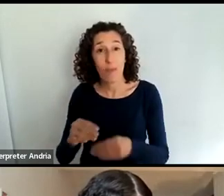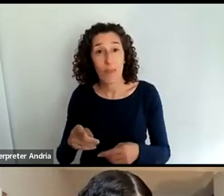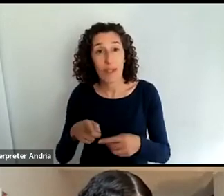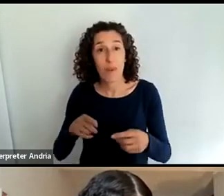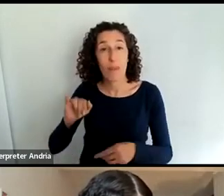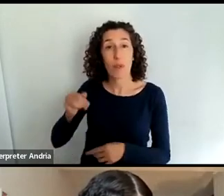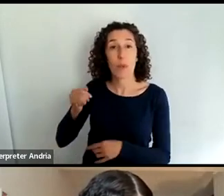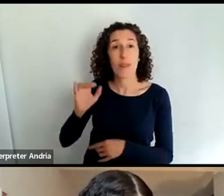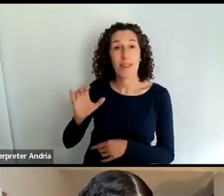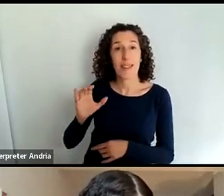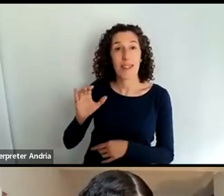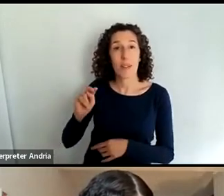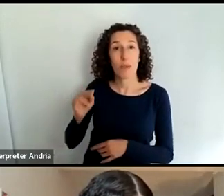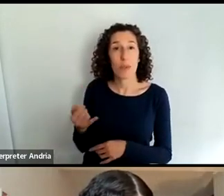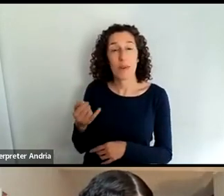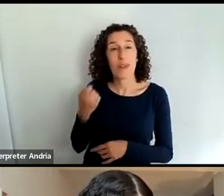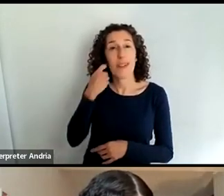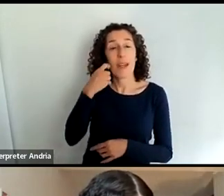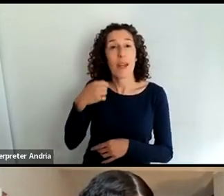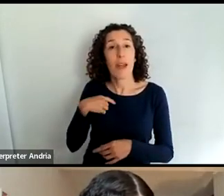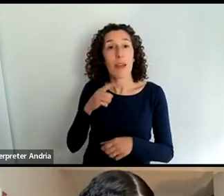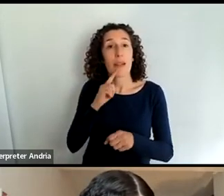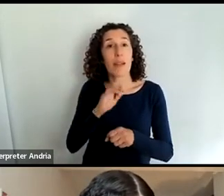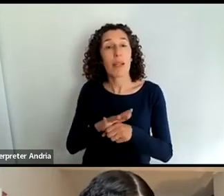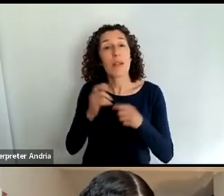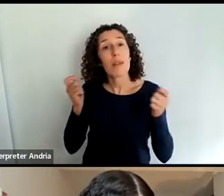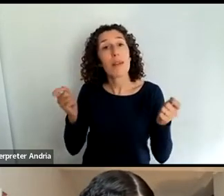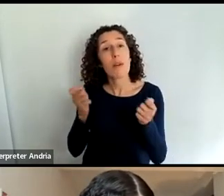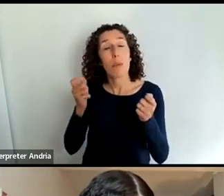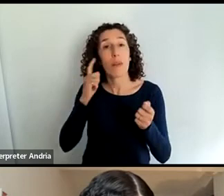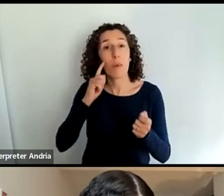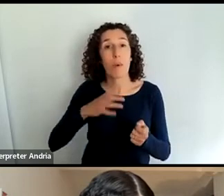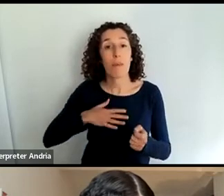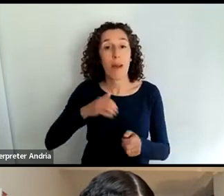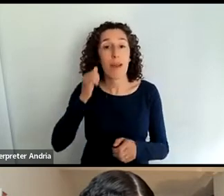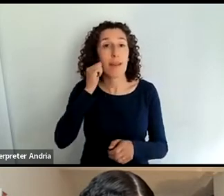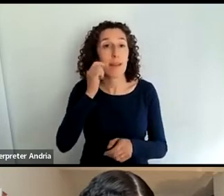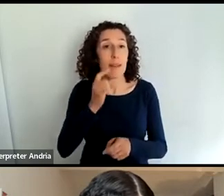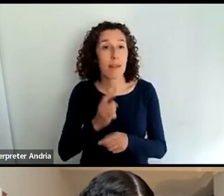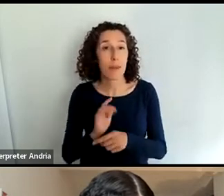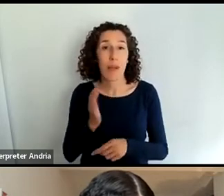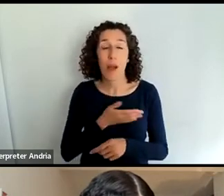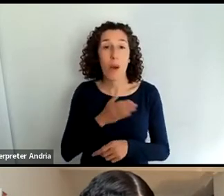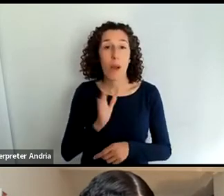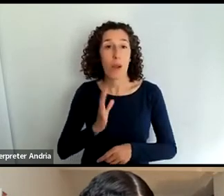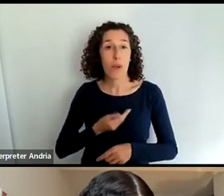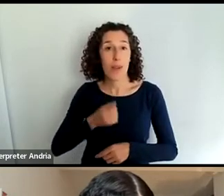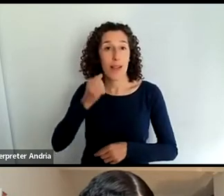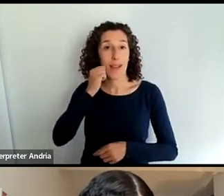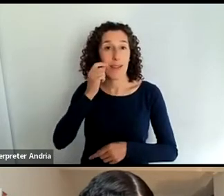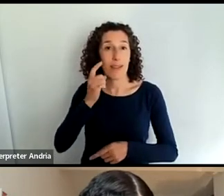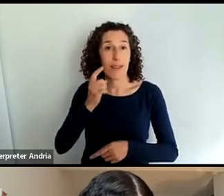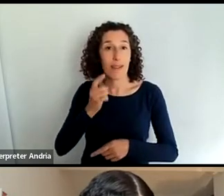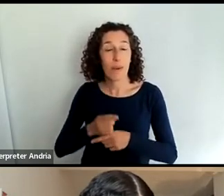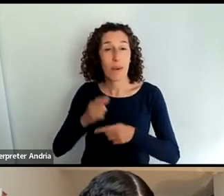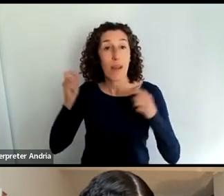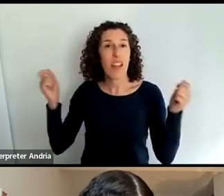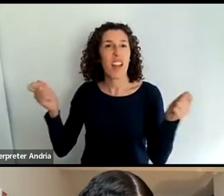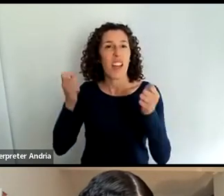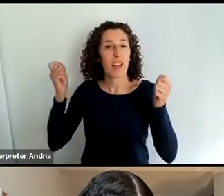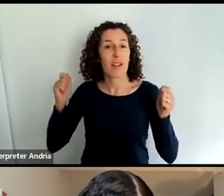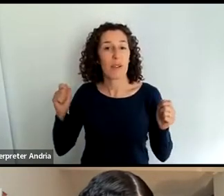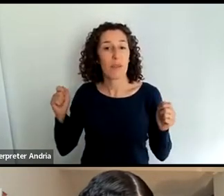were doing a dedication ceremony for my sister, our trans sister, Venus Extravaganza, or shall I say